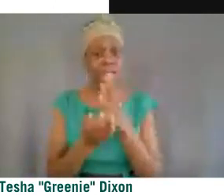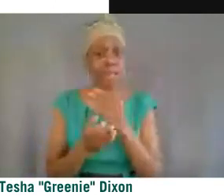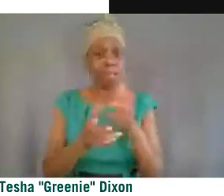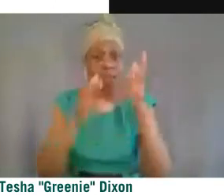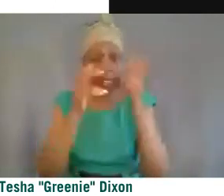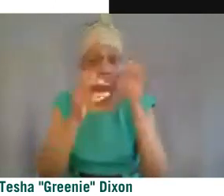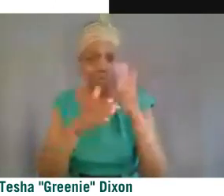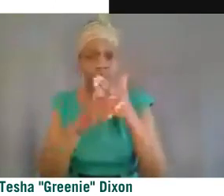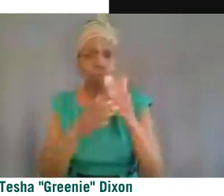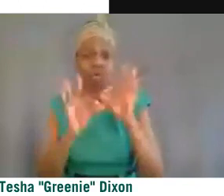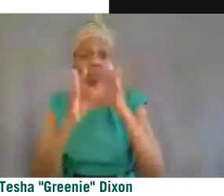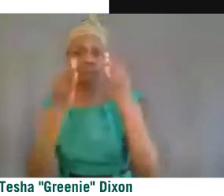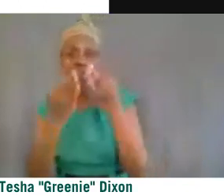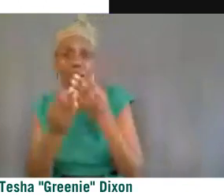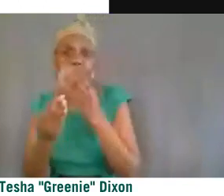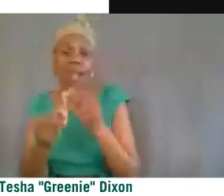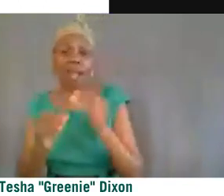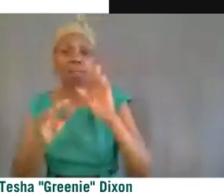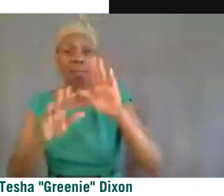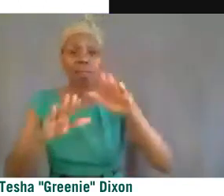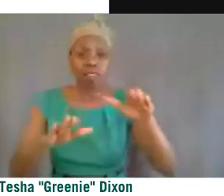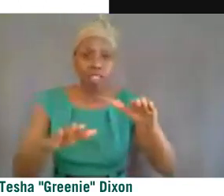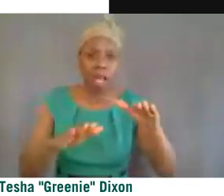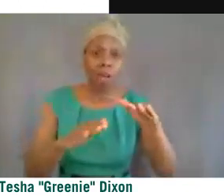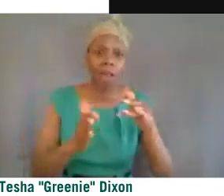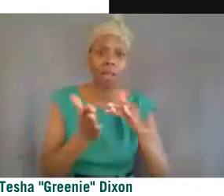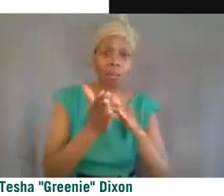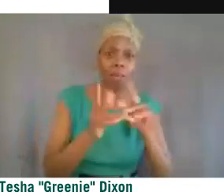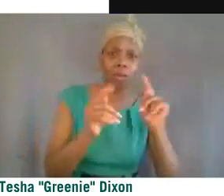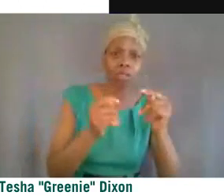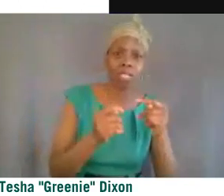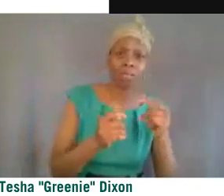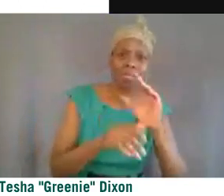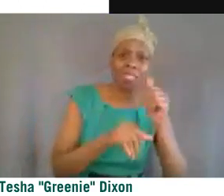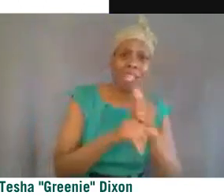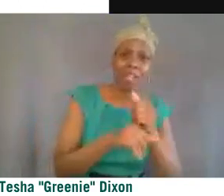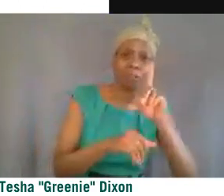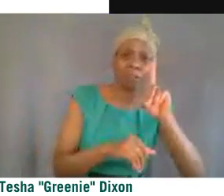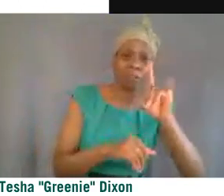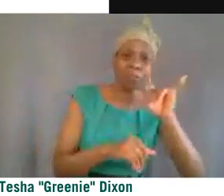the medical team, a dialogue, or I guess it's a trialogue, about